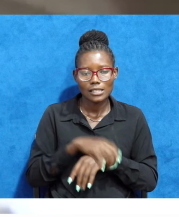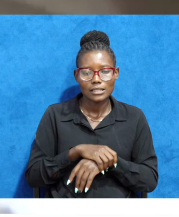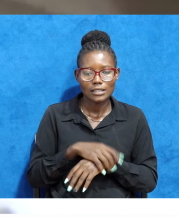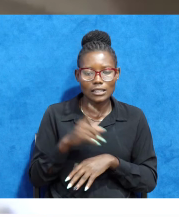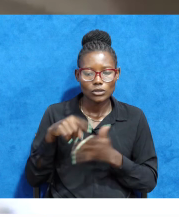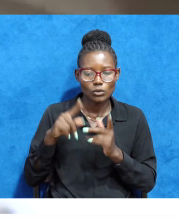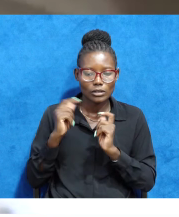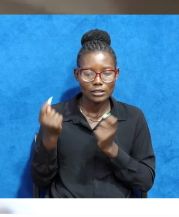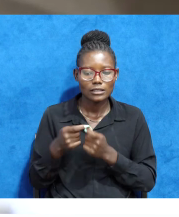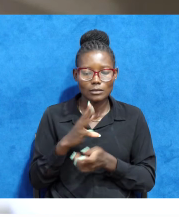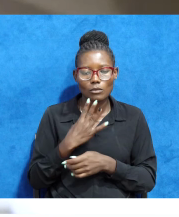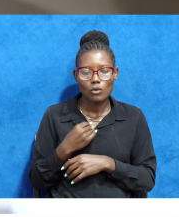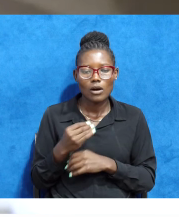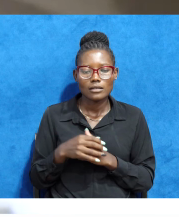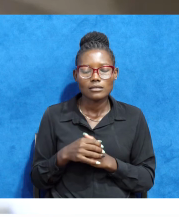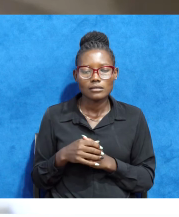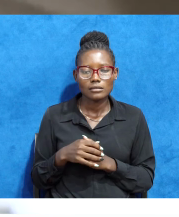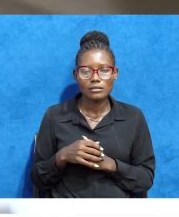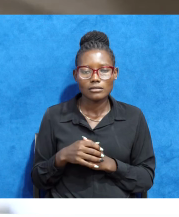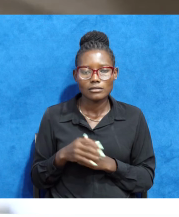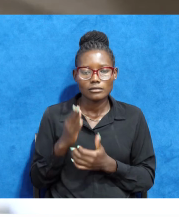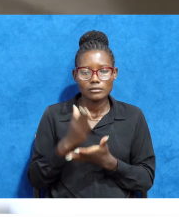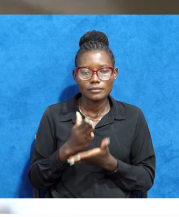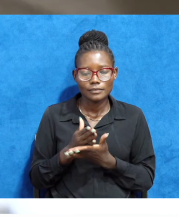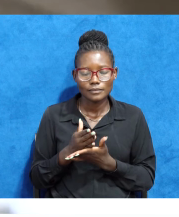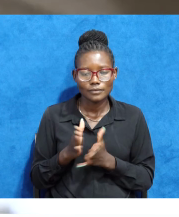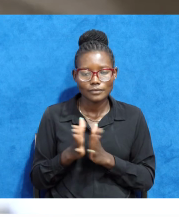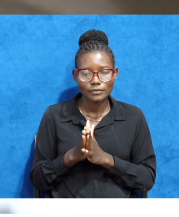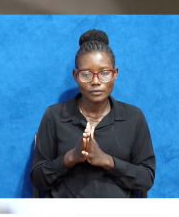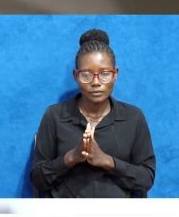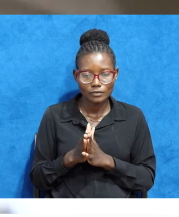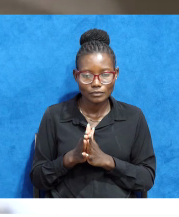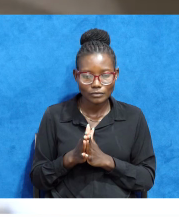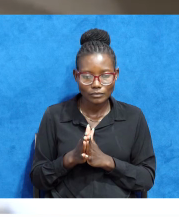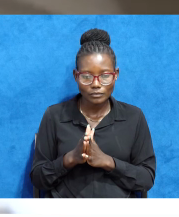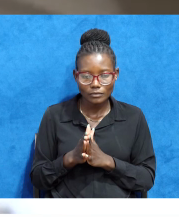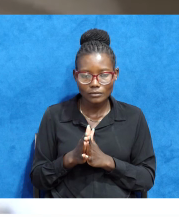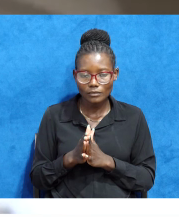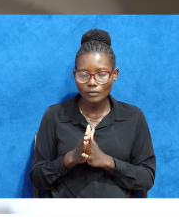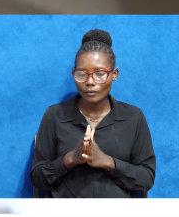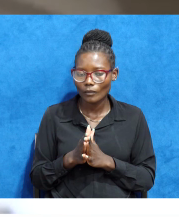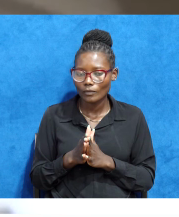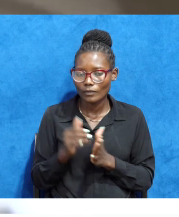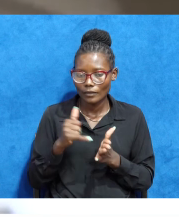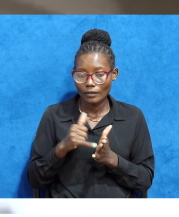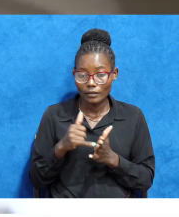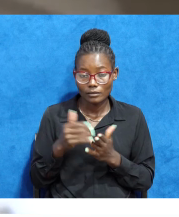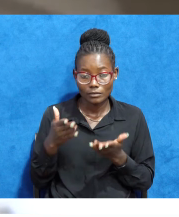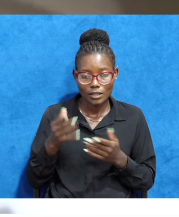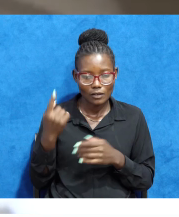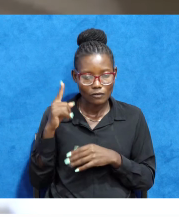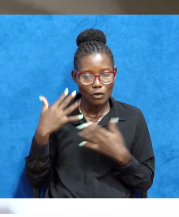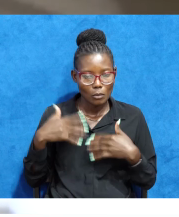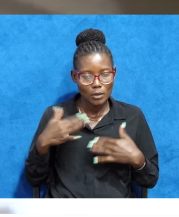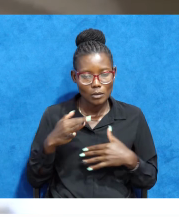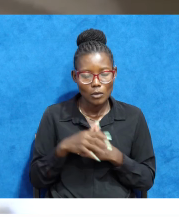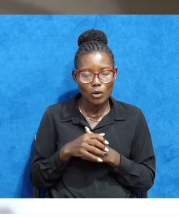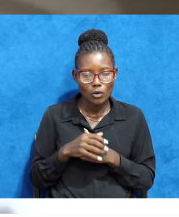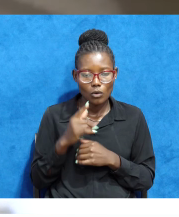team. Yes, So it's absolutely. not, yeah, so it's not more of the daily drills, but actually trying to get